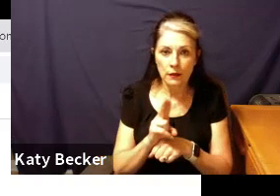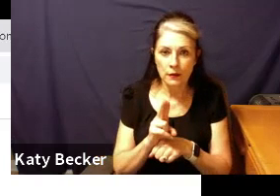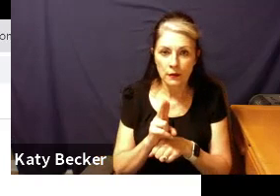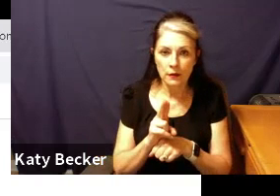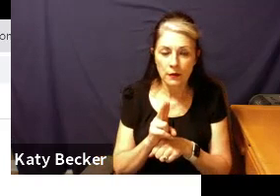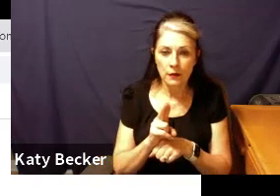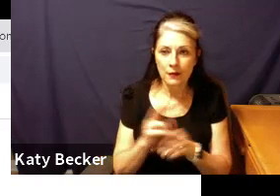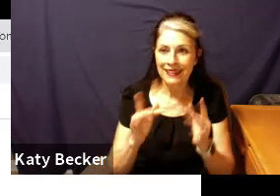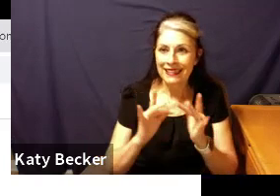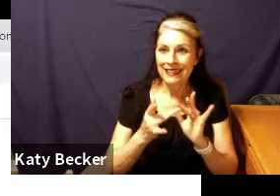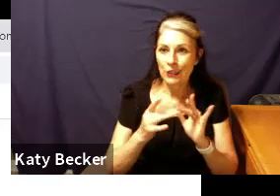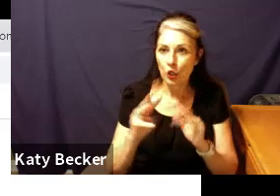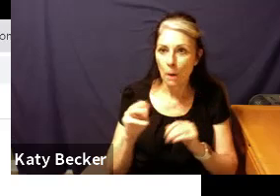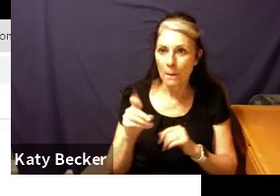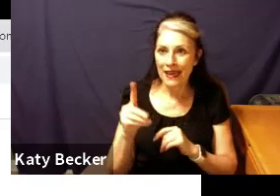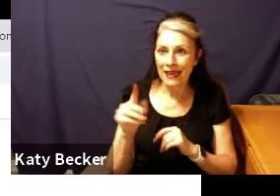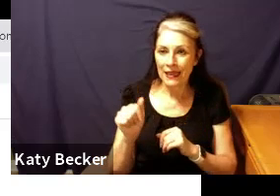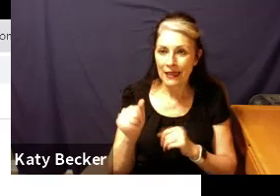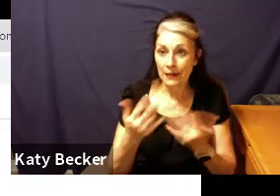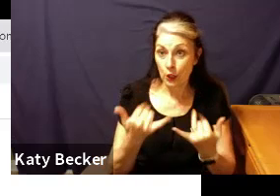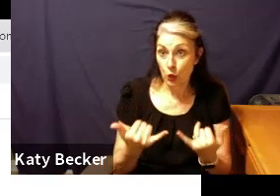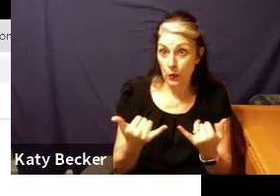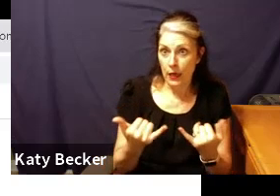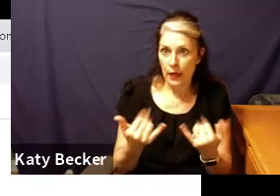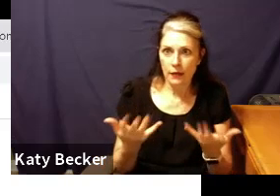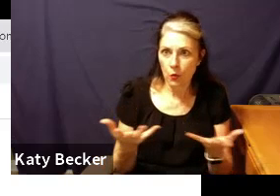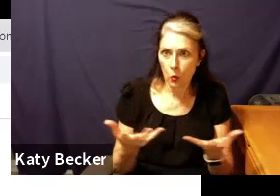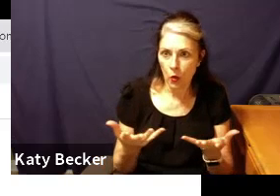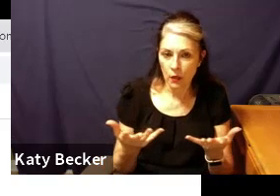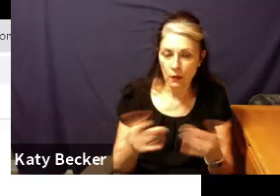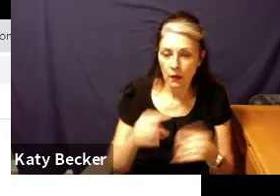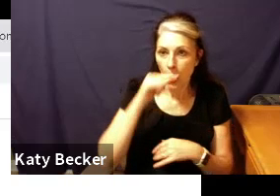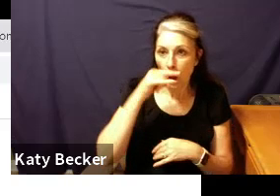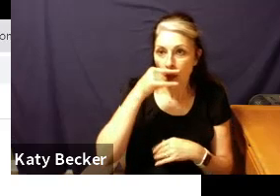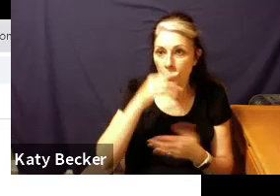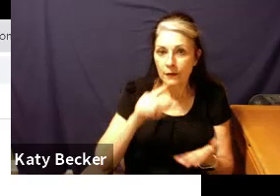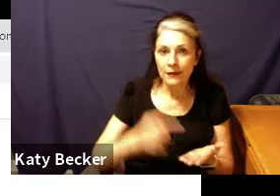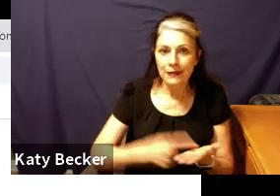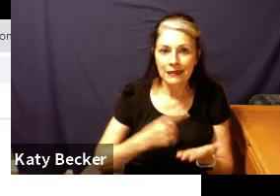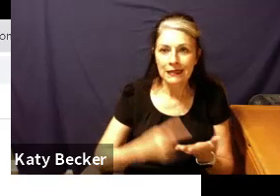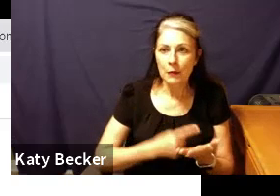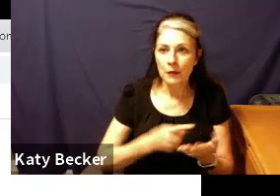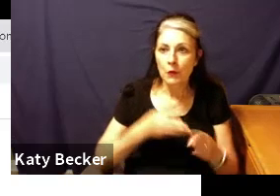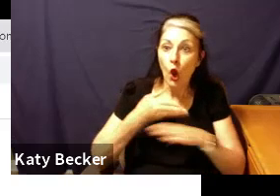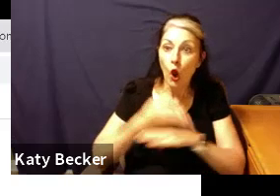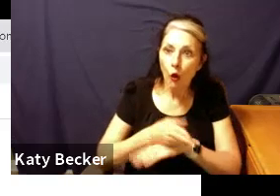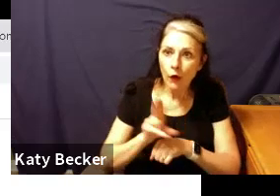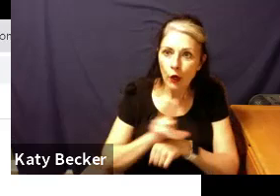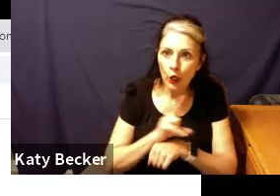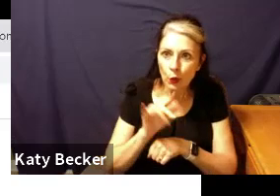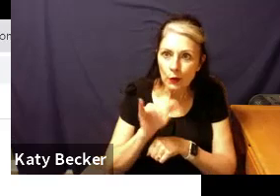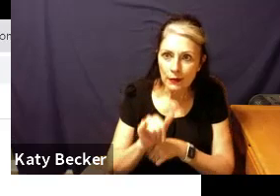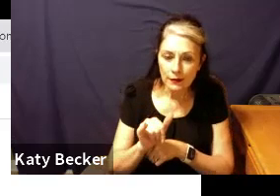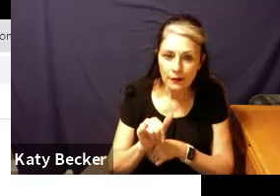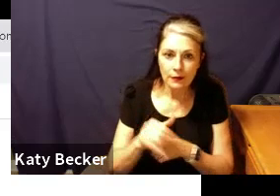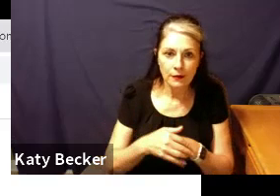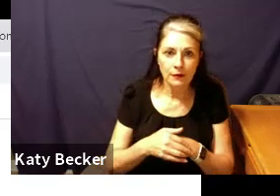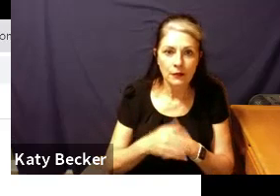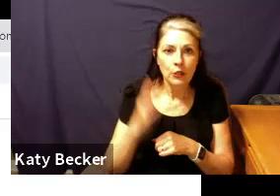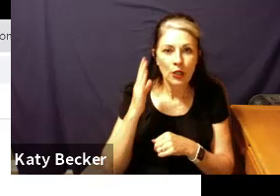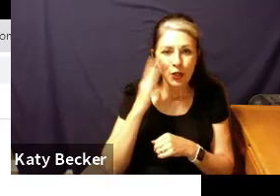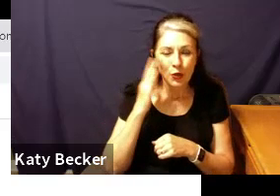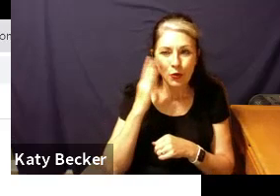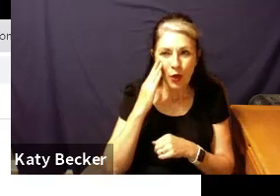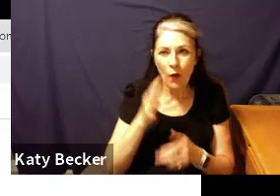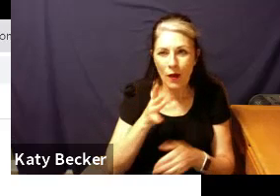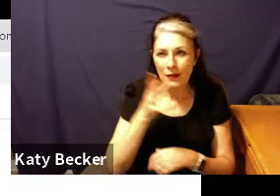digital media a lot nowadays is that our kids sometimes overuse it. And I'm sure you all know, as parents,